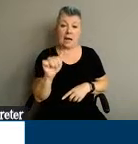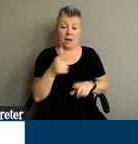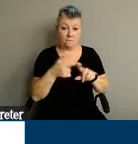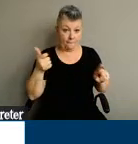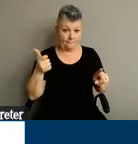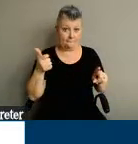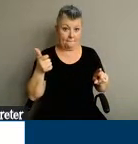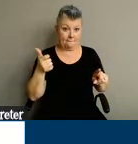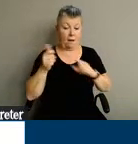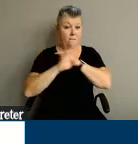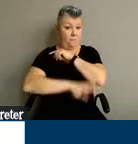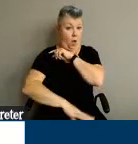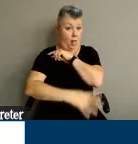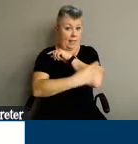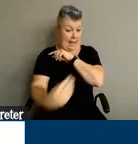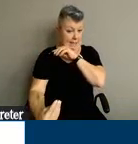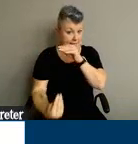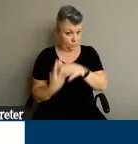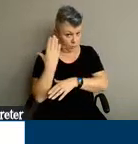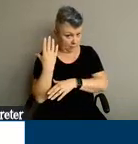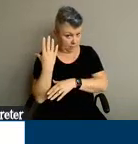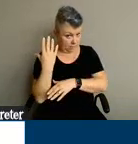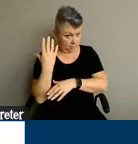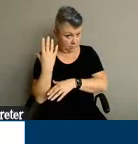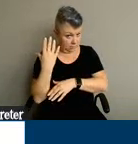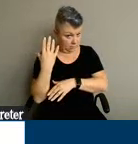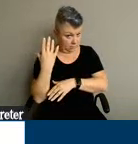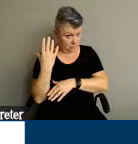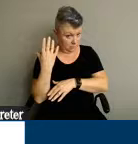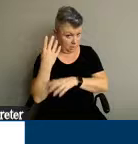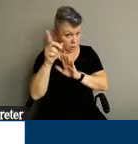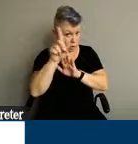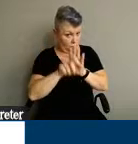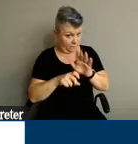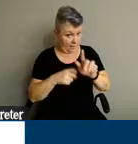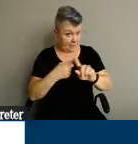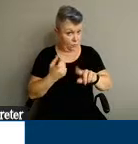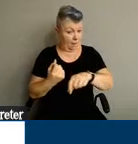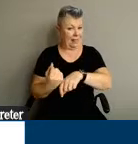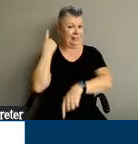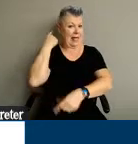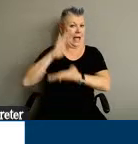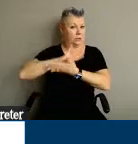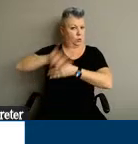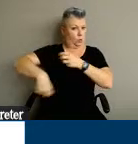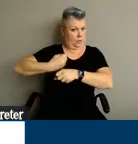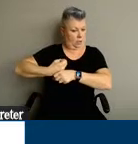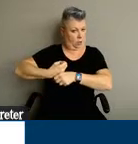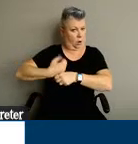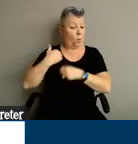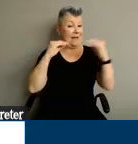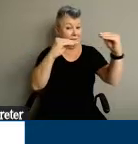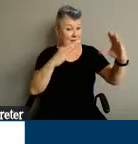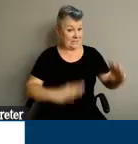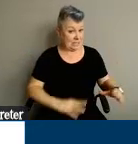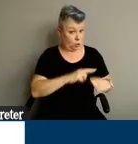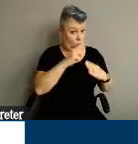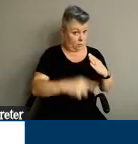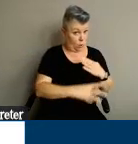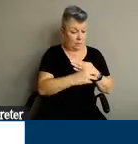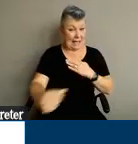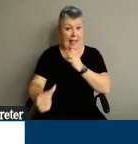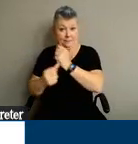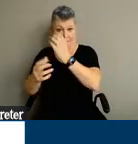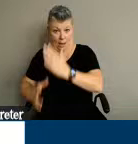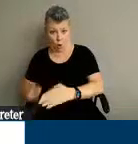from the fall and spring surveys from last year. We have teacher results and parent